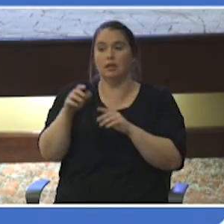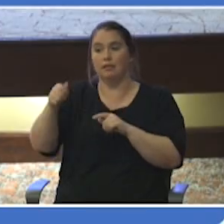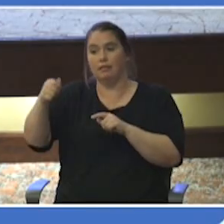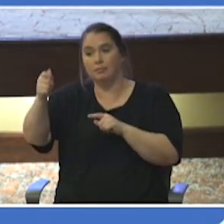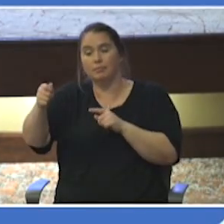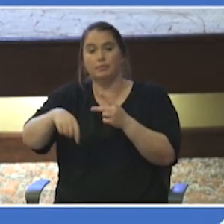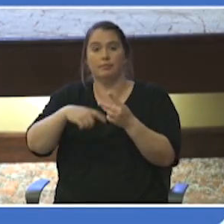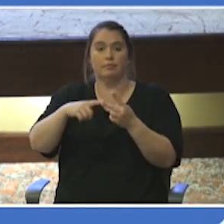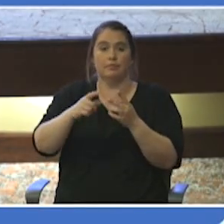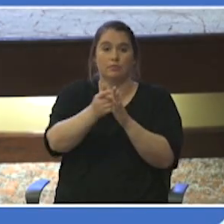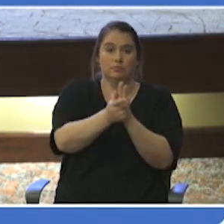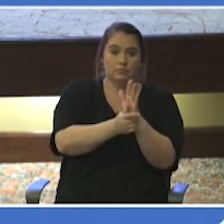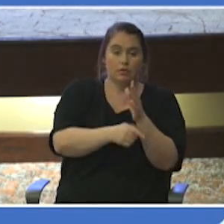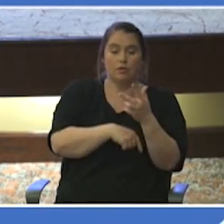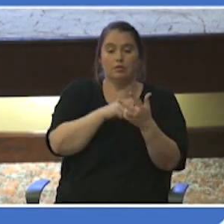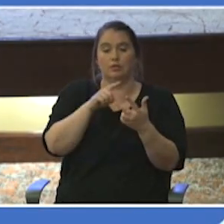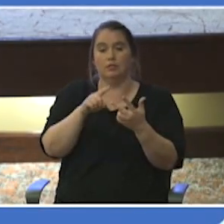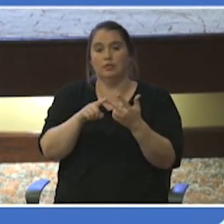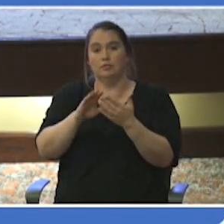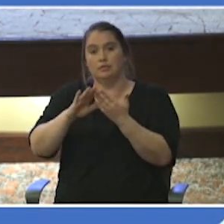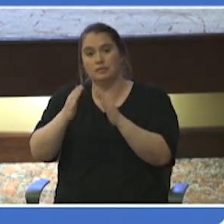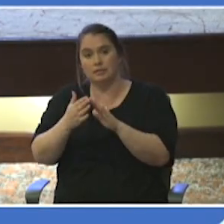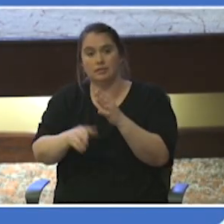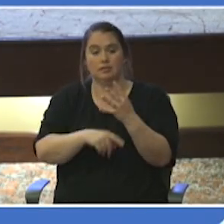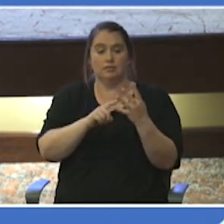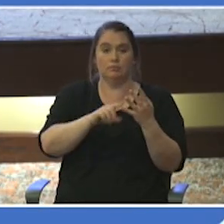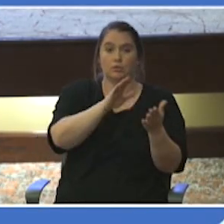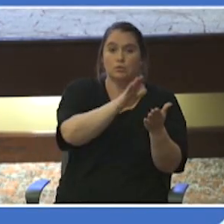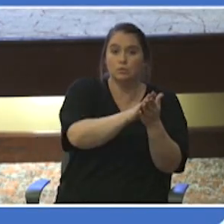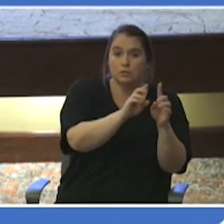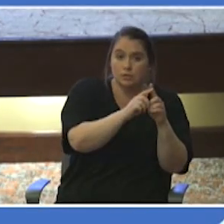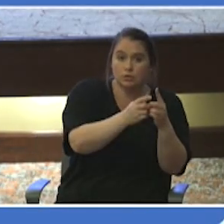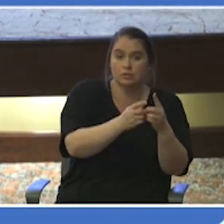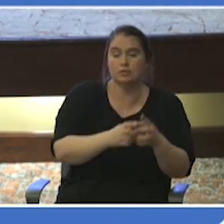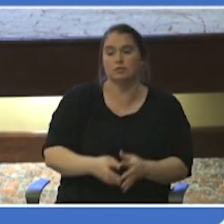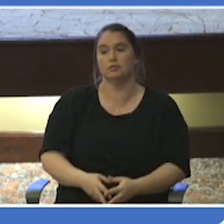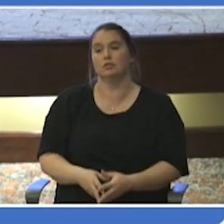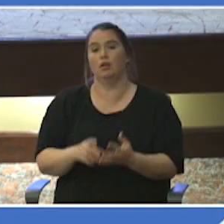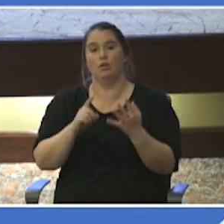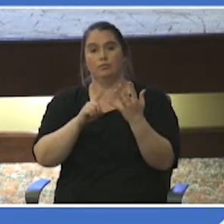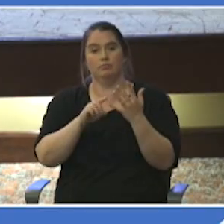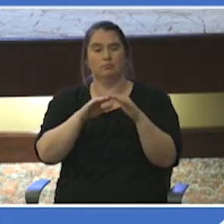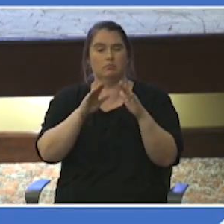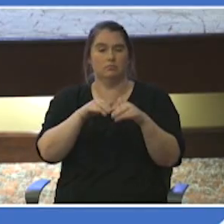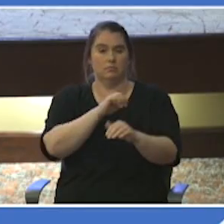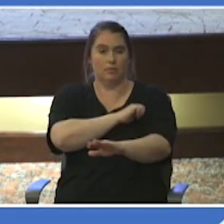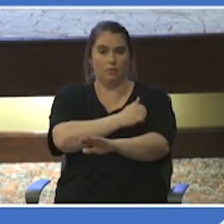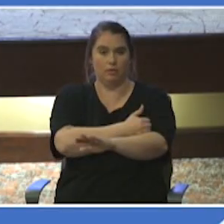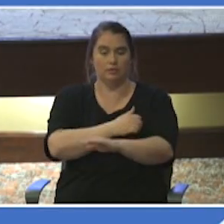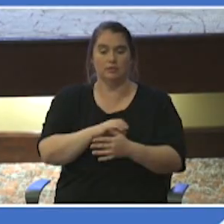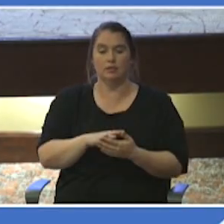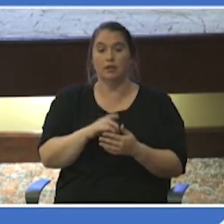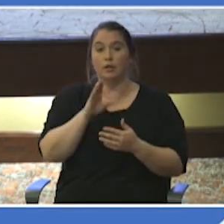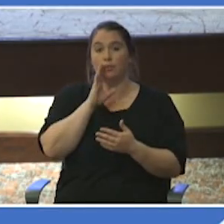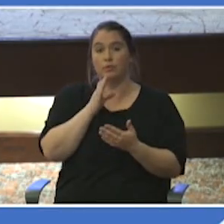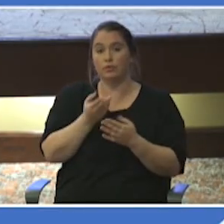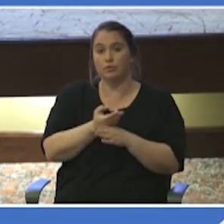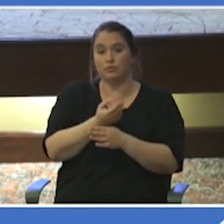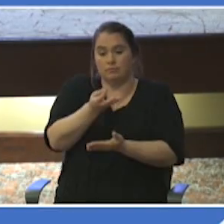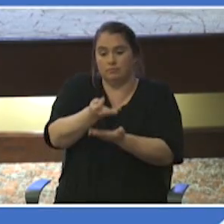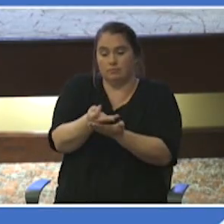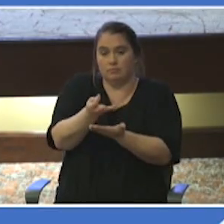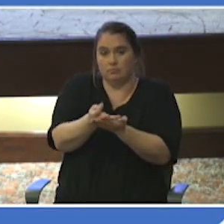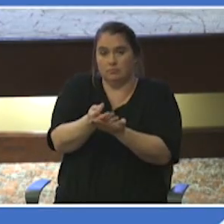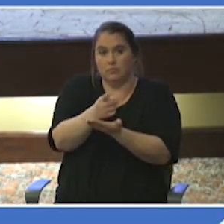counties, school districts, and/or housing authorities. They're used to provide for and finance the